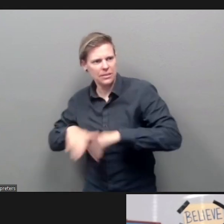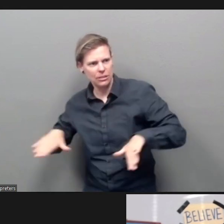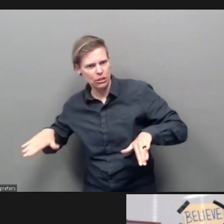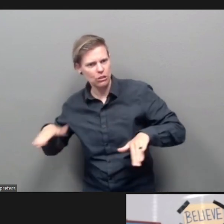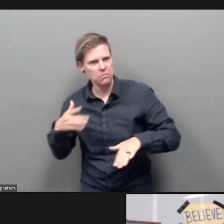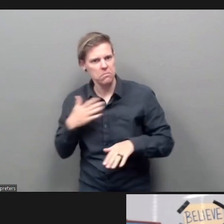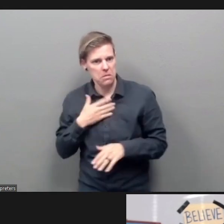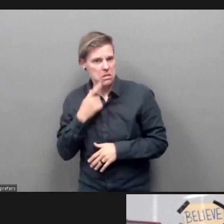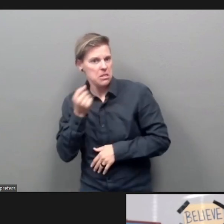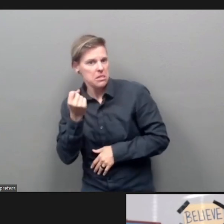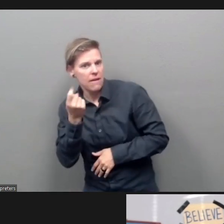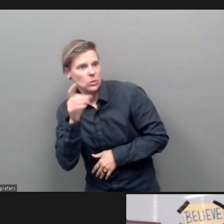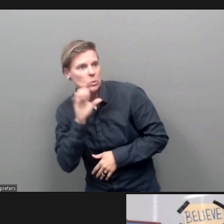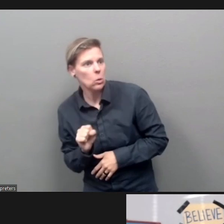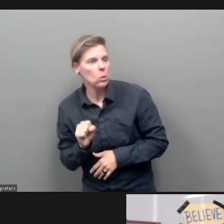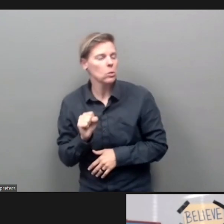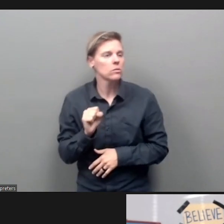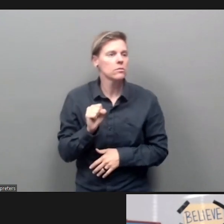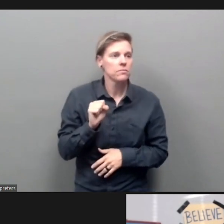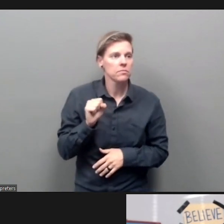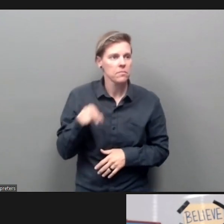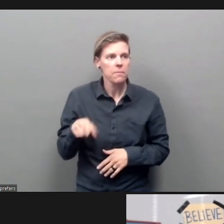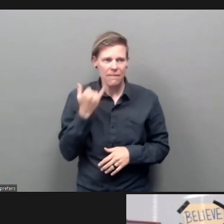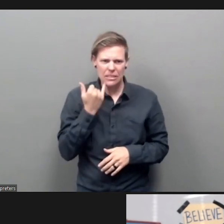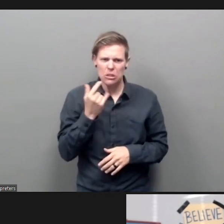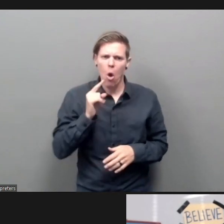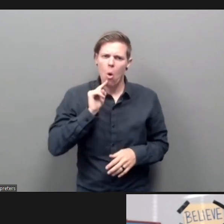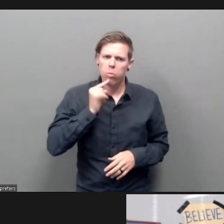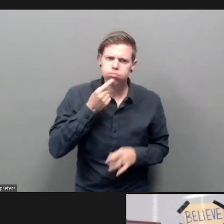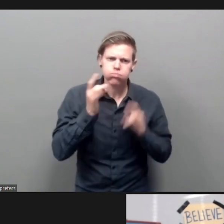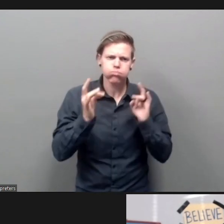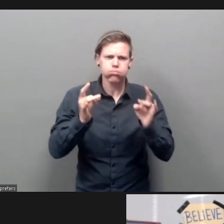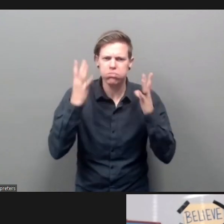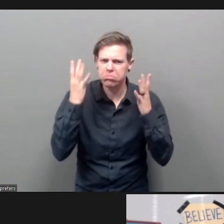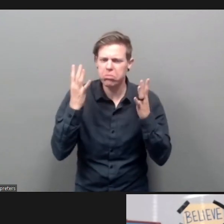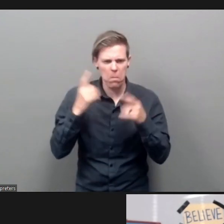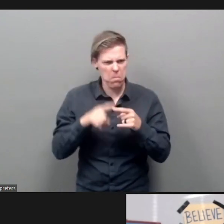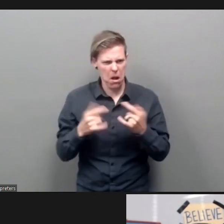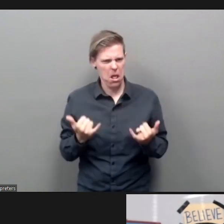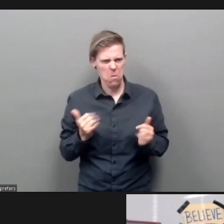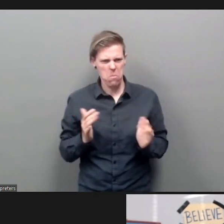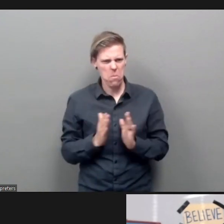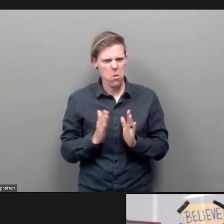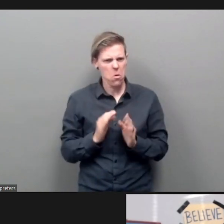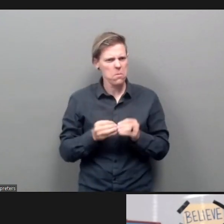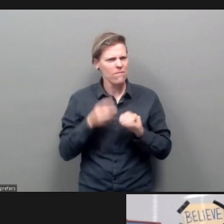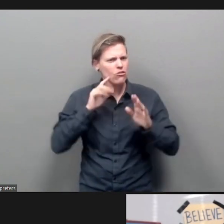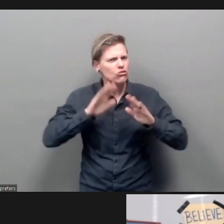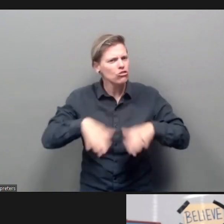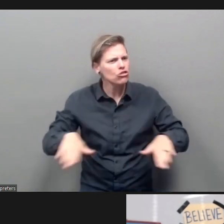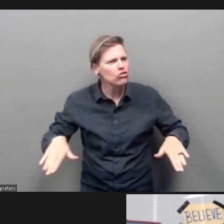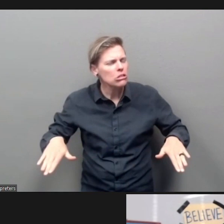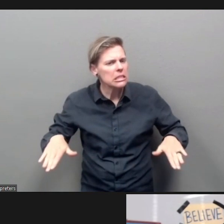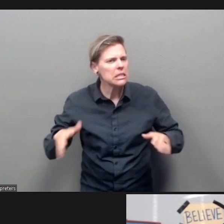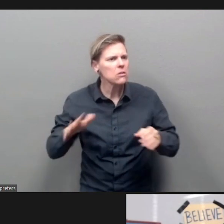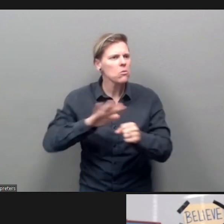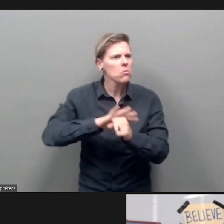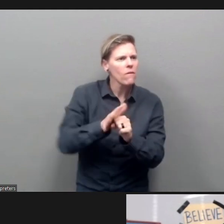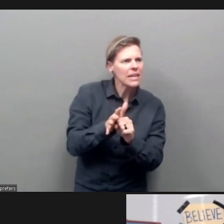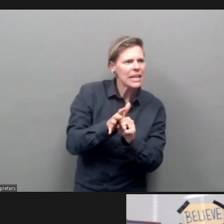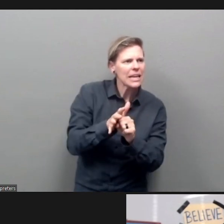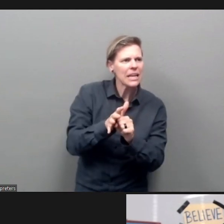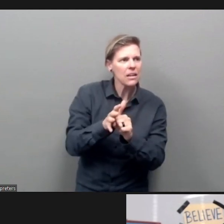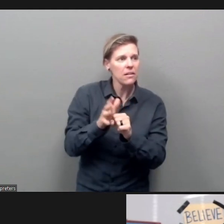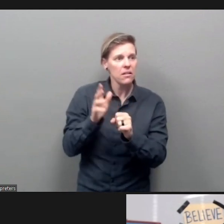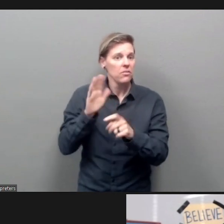the severity of COVID is so much. I mean, it's less, I believe this is correct, for COVID than it is for seasonal flu. So correct